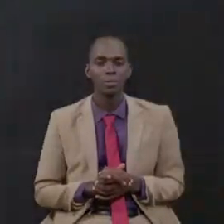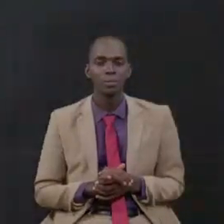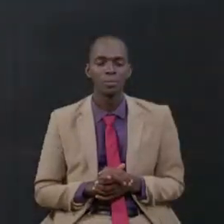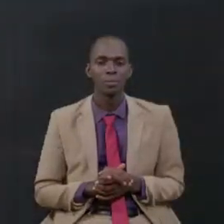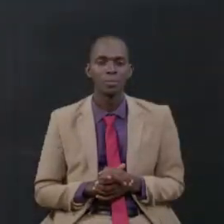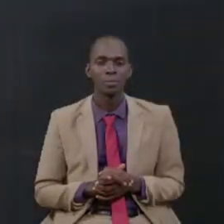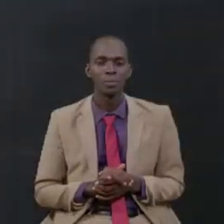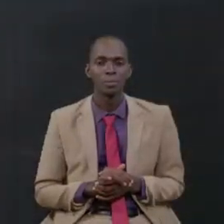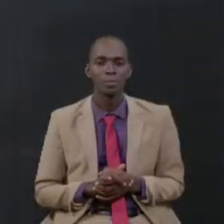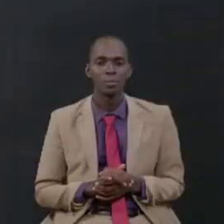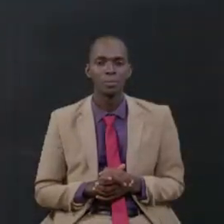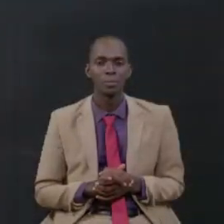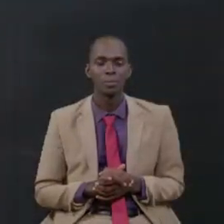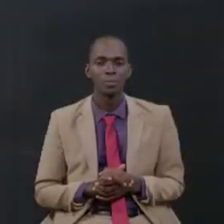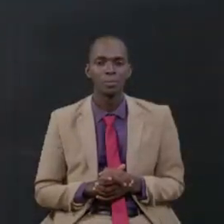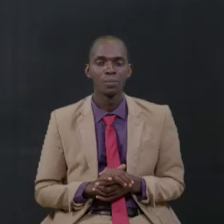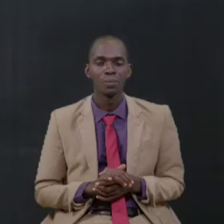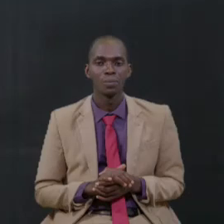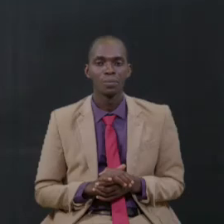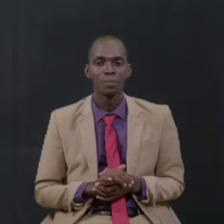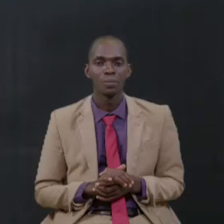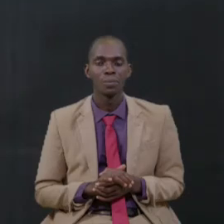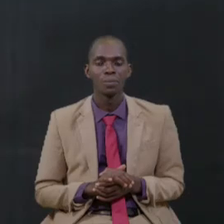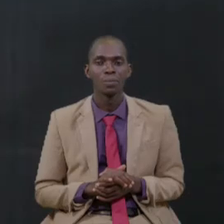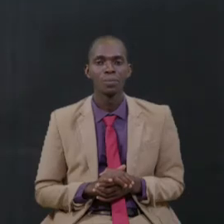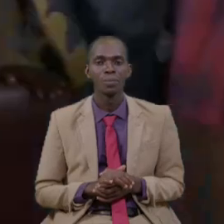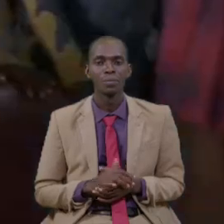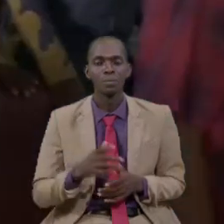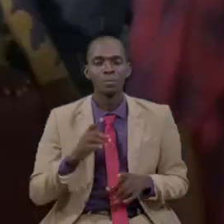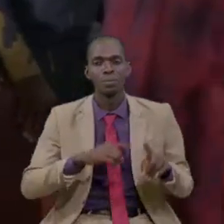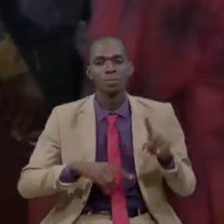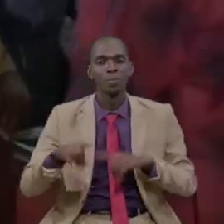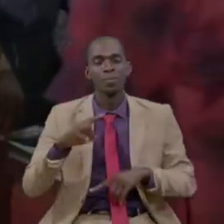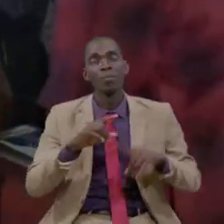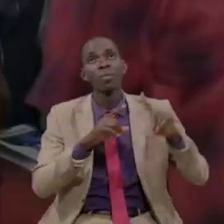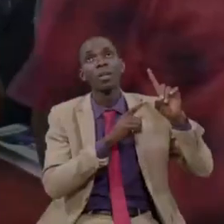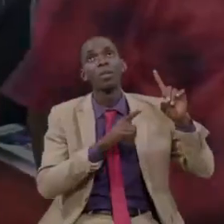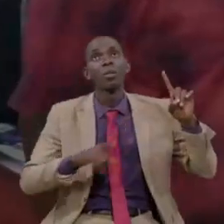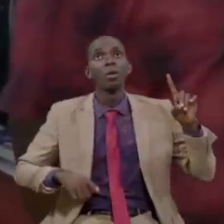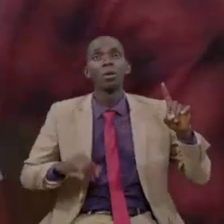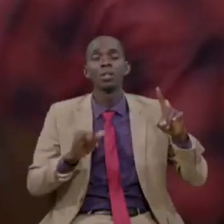Say after me, Lord, I accept the word.